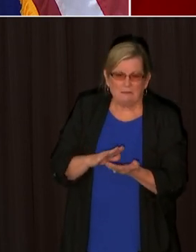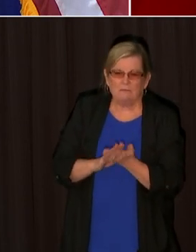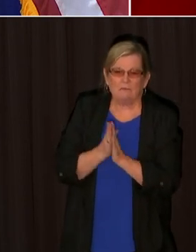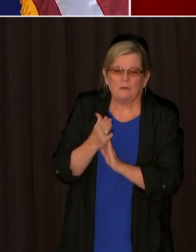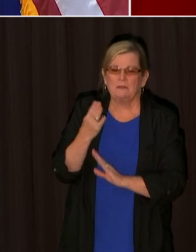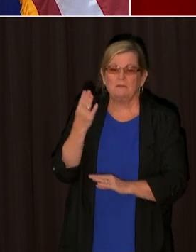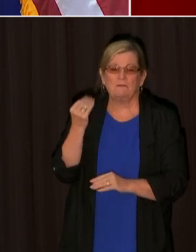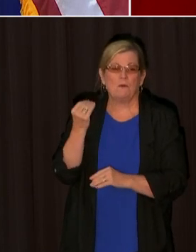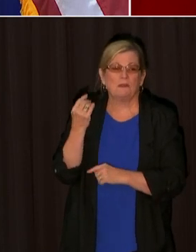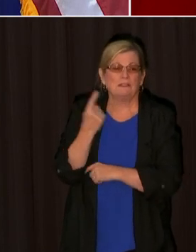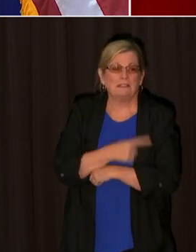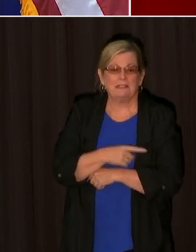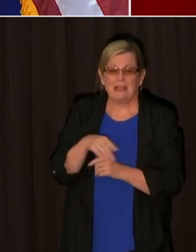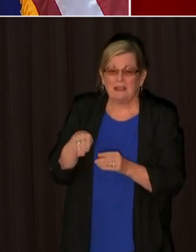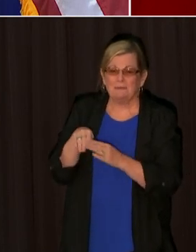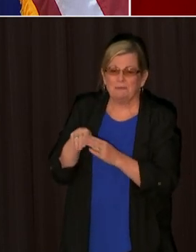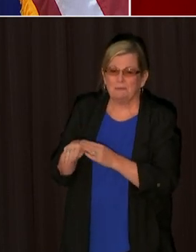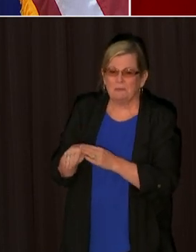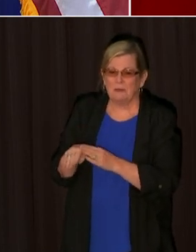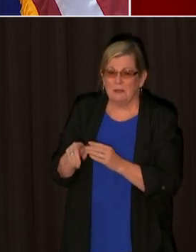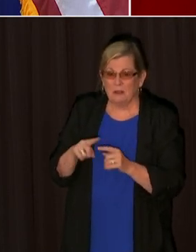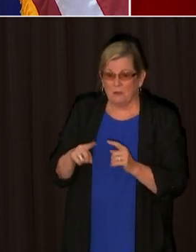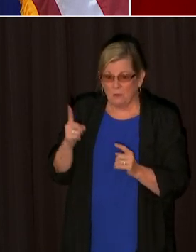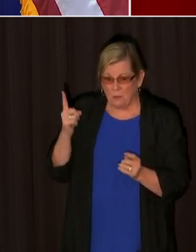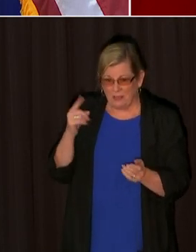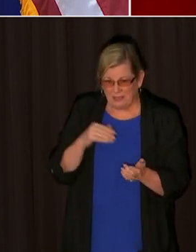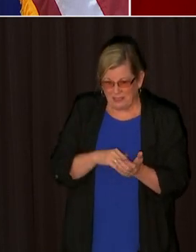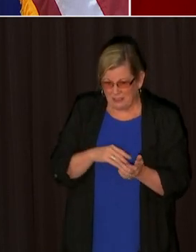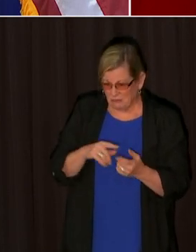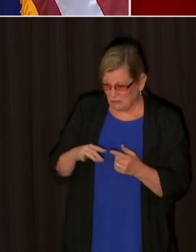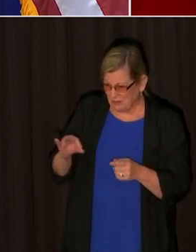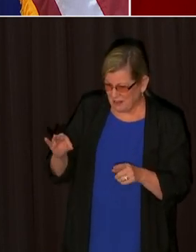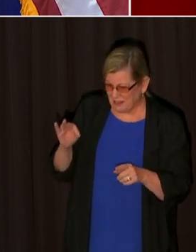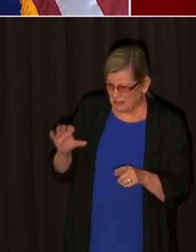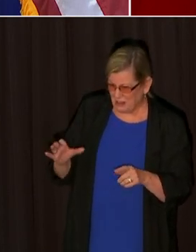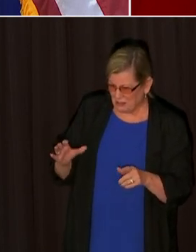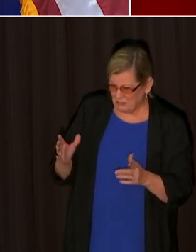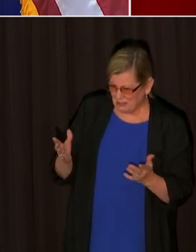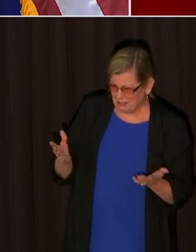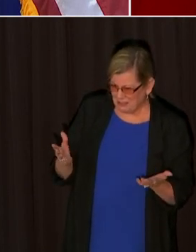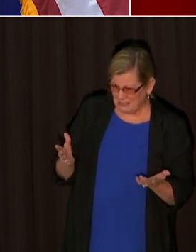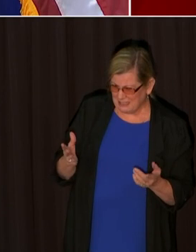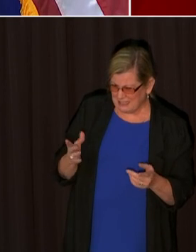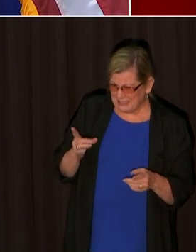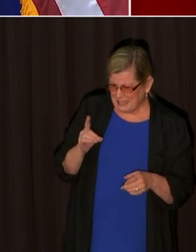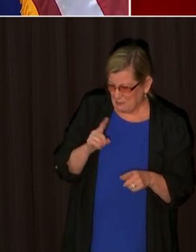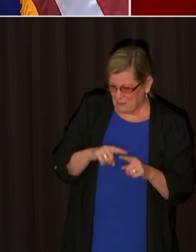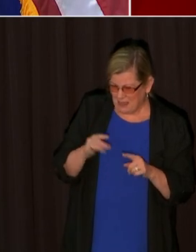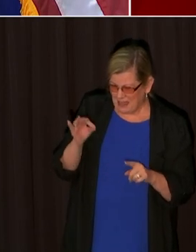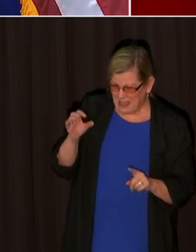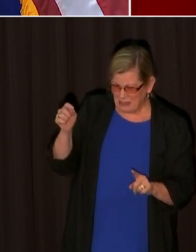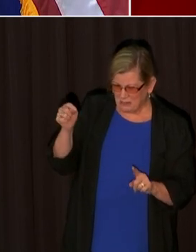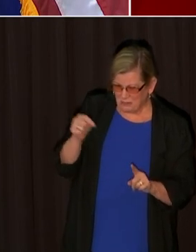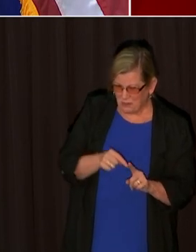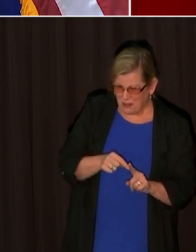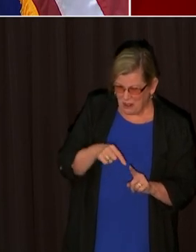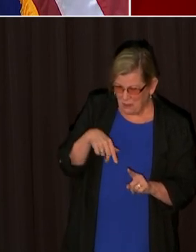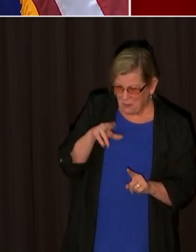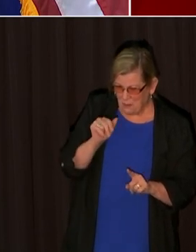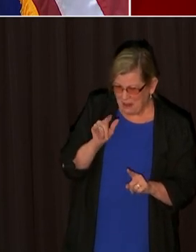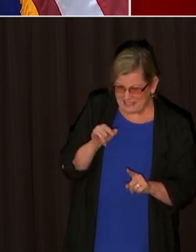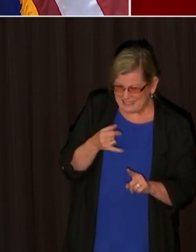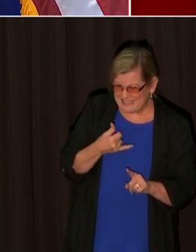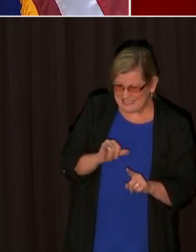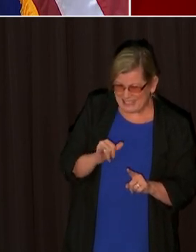900, right? And that still means the quality of what the virus transmission looks like at your community could still be